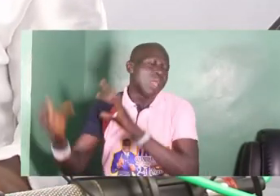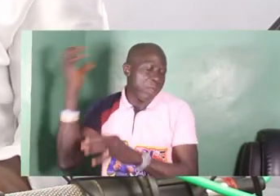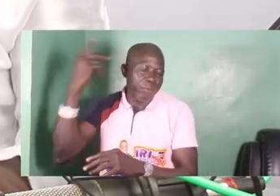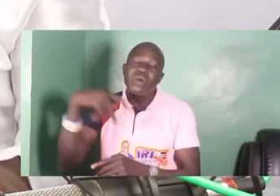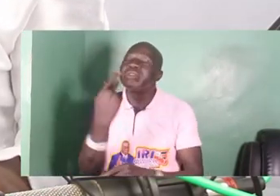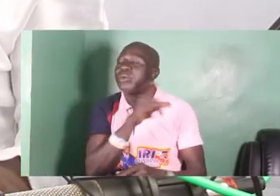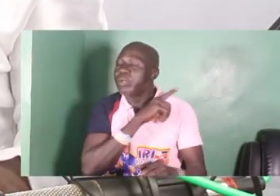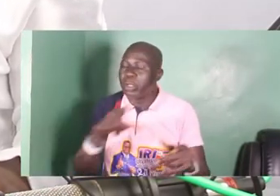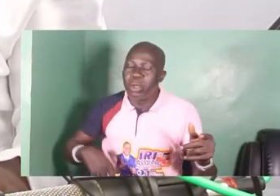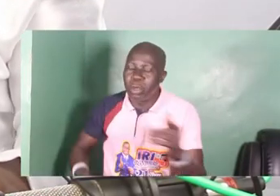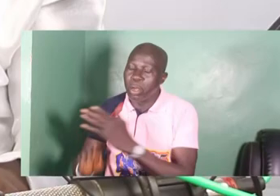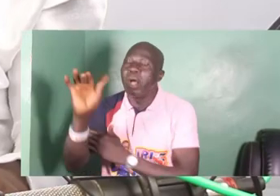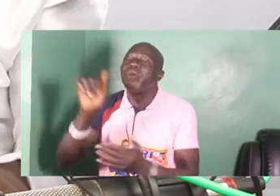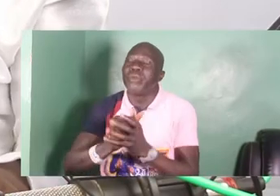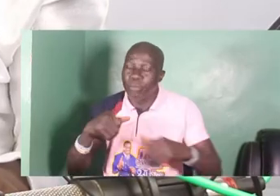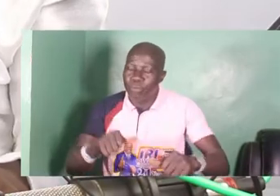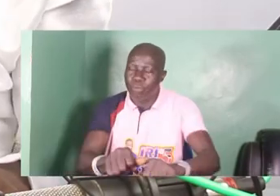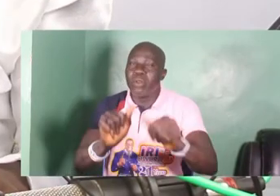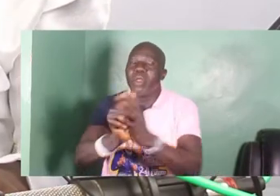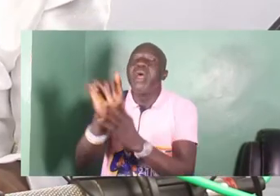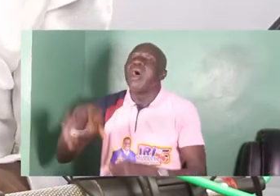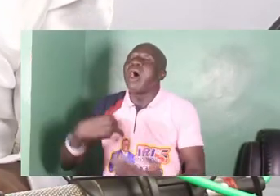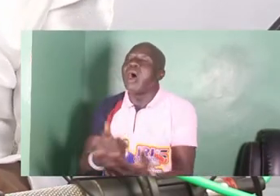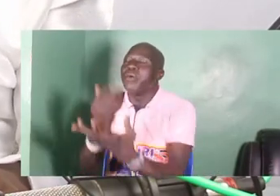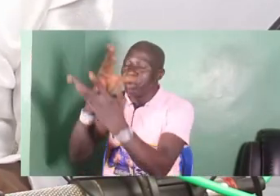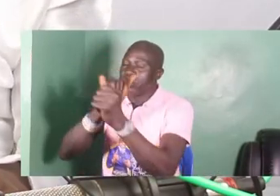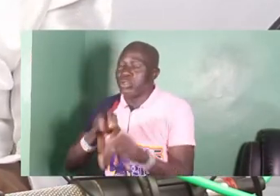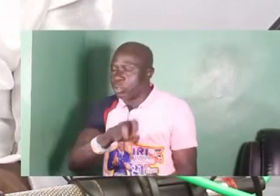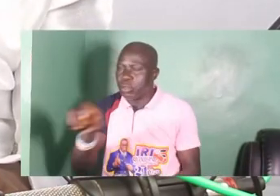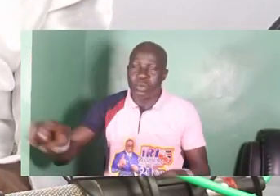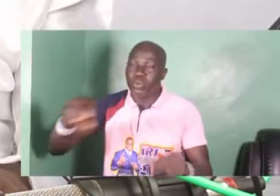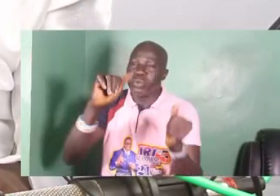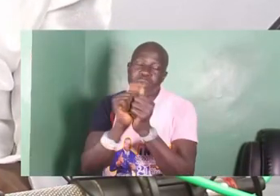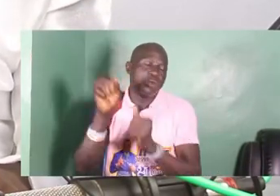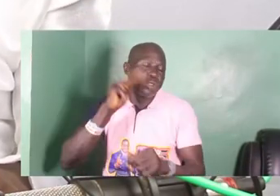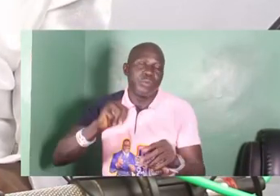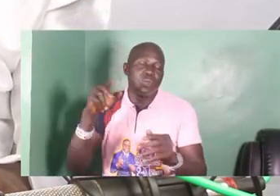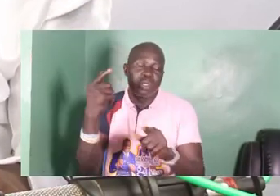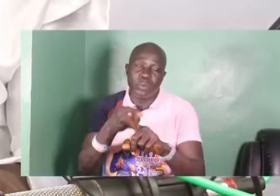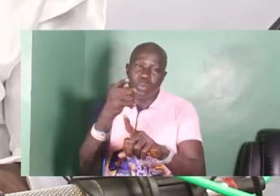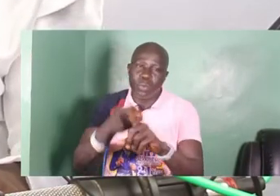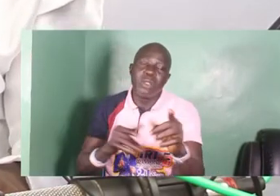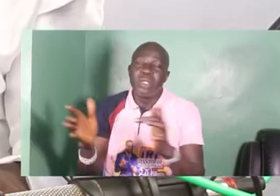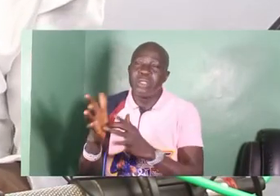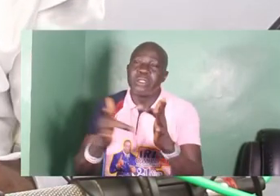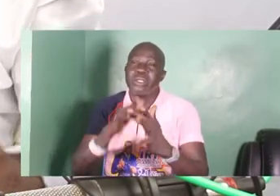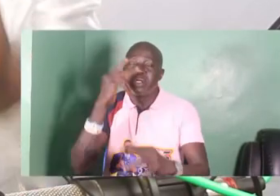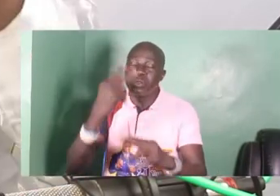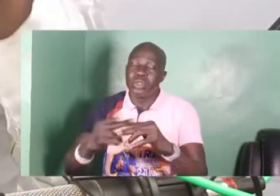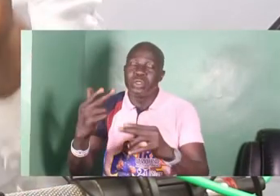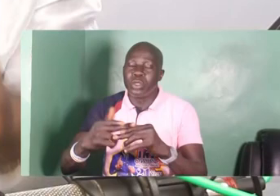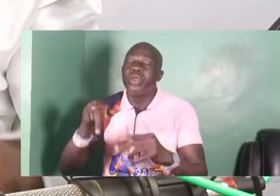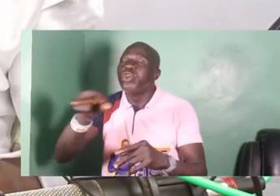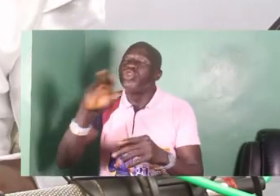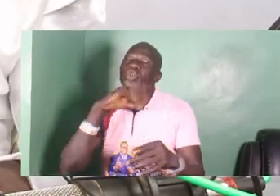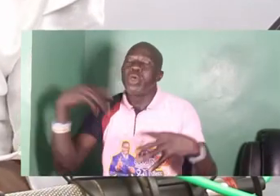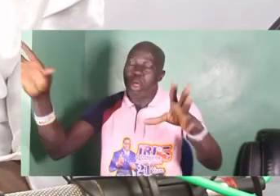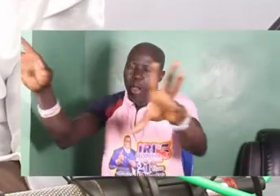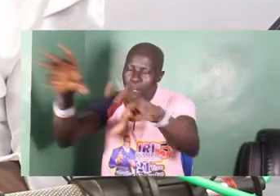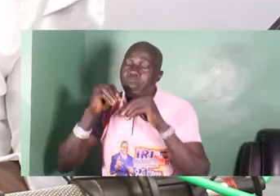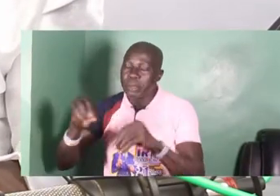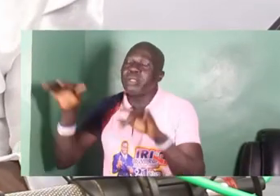mother, if you hear the voice of God, and follow this advice, then you come back here. Shout and you walk with you. For that moment, in the name of Jesus. Waria, no